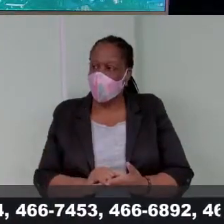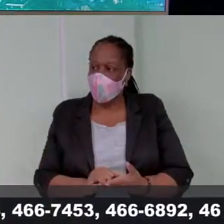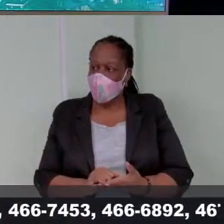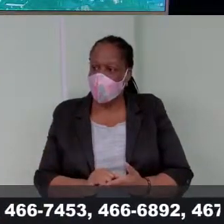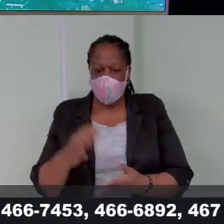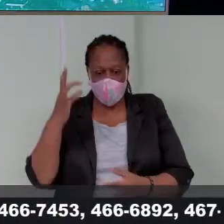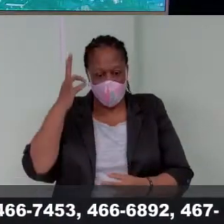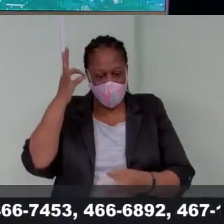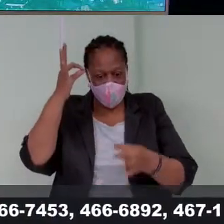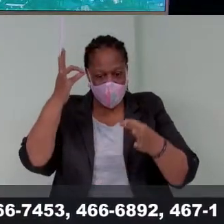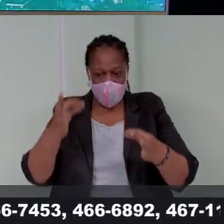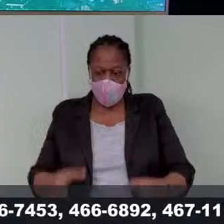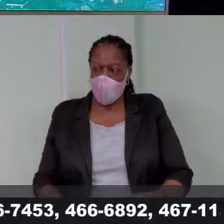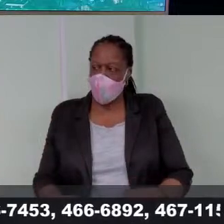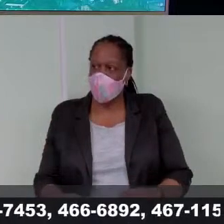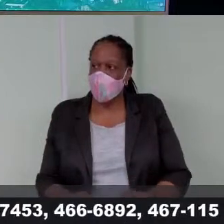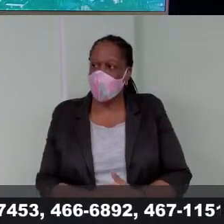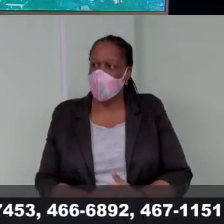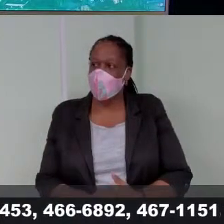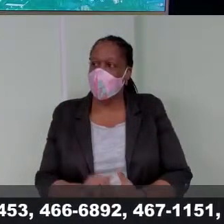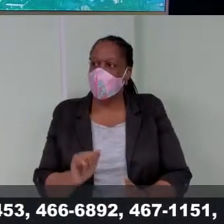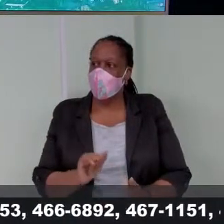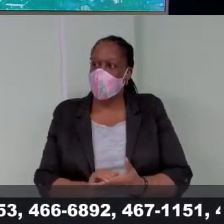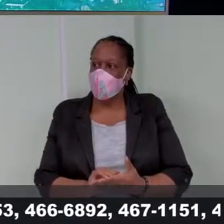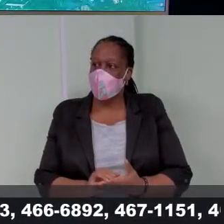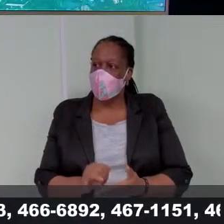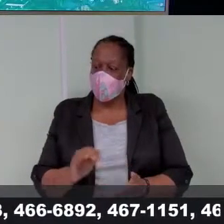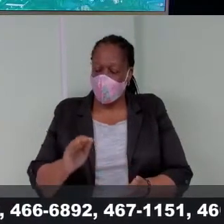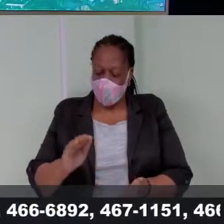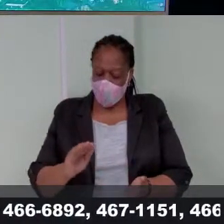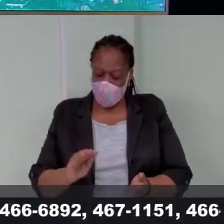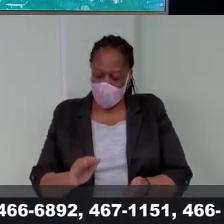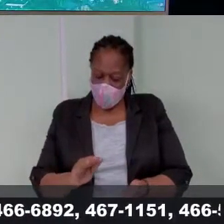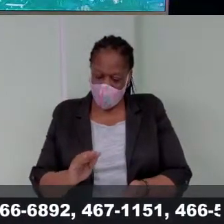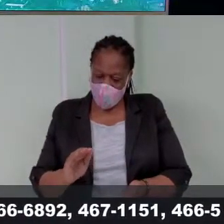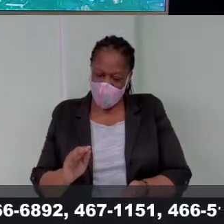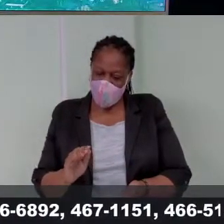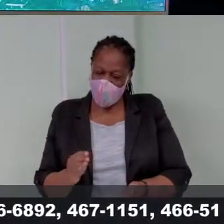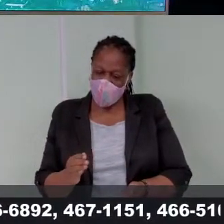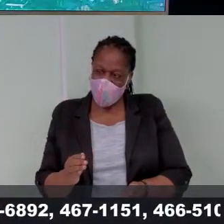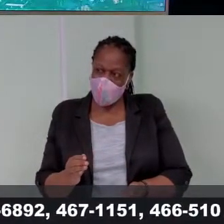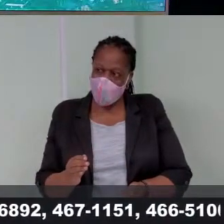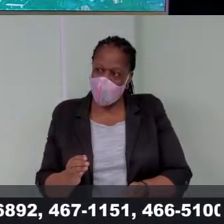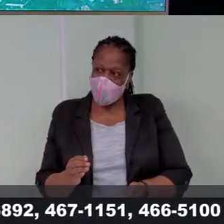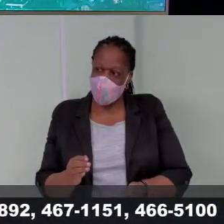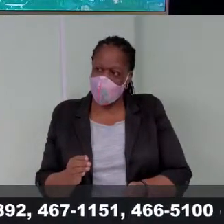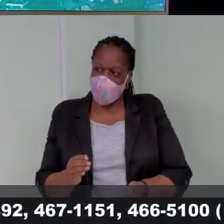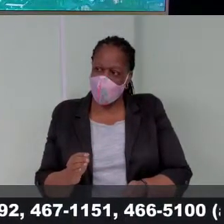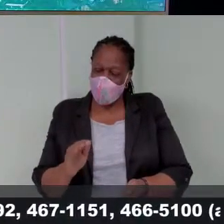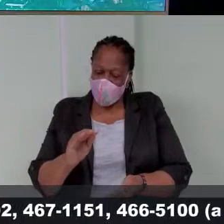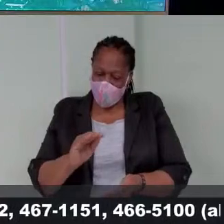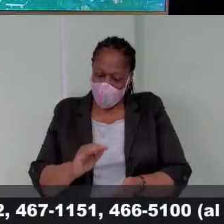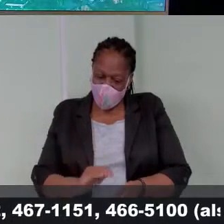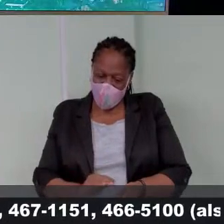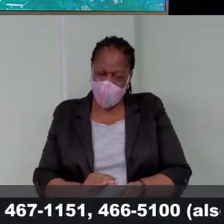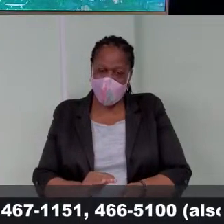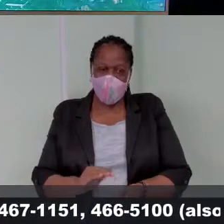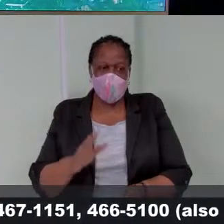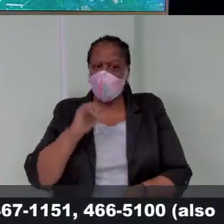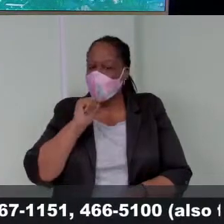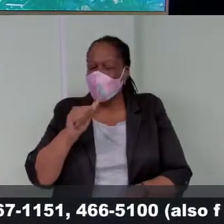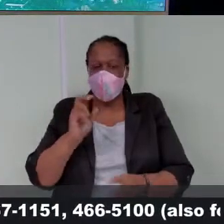was made to reduce the penalty for not wearing a mask from 500 EC dollars